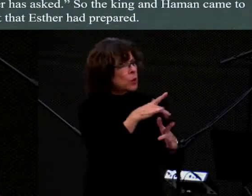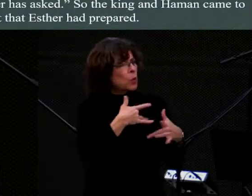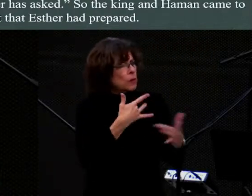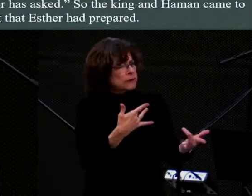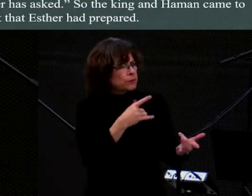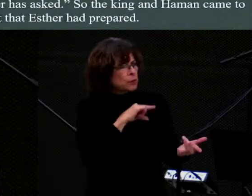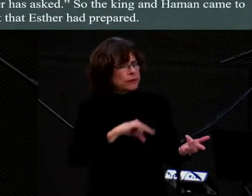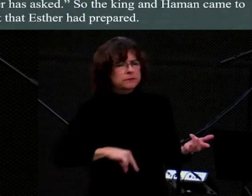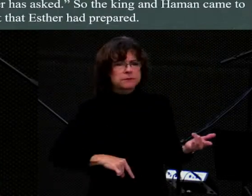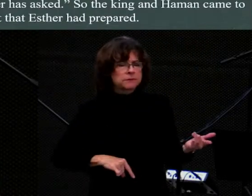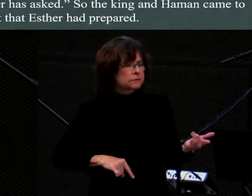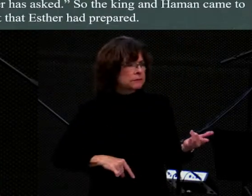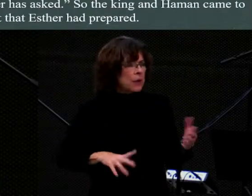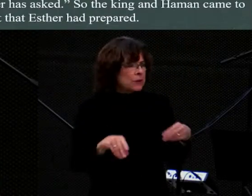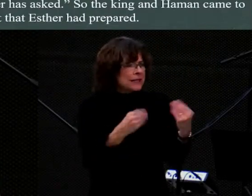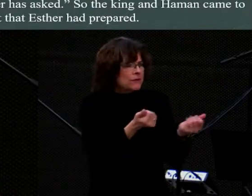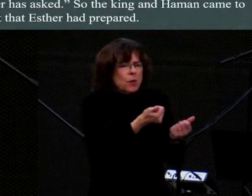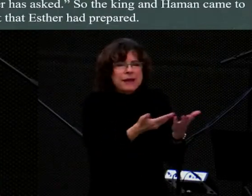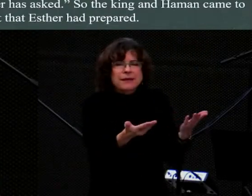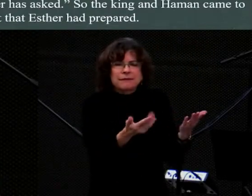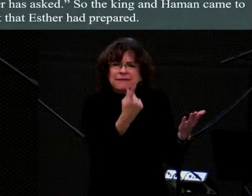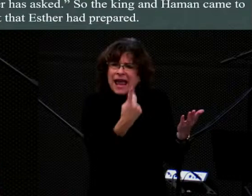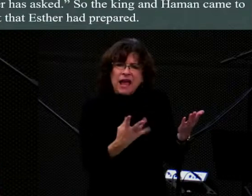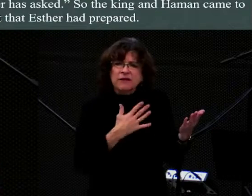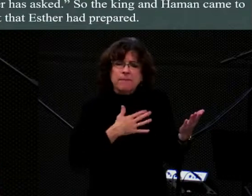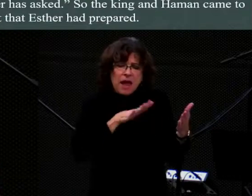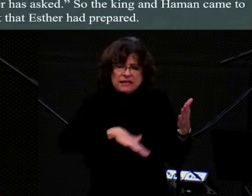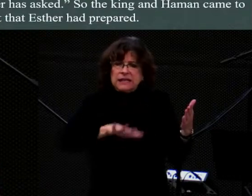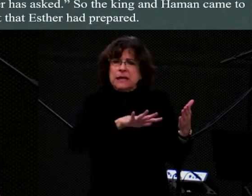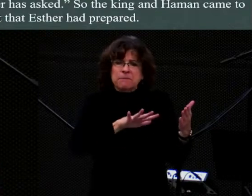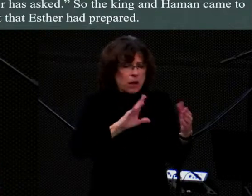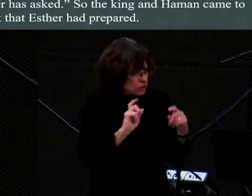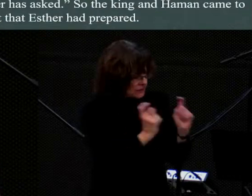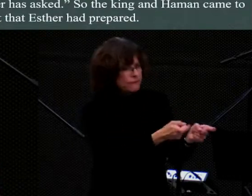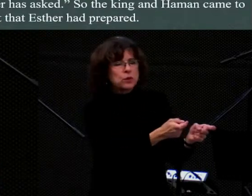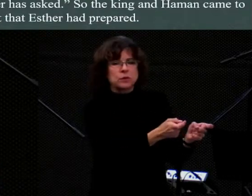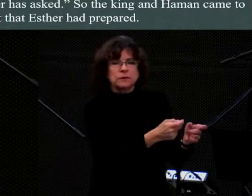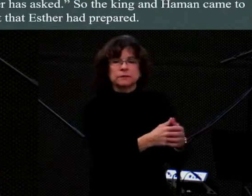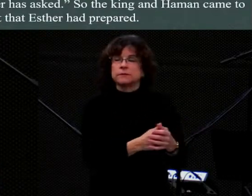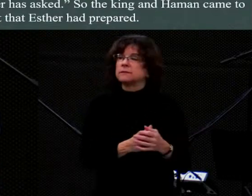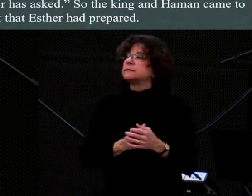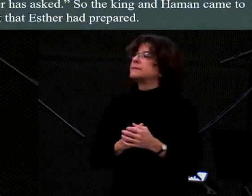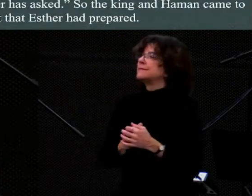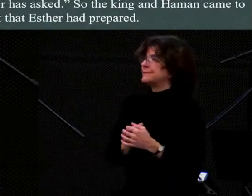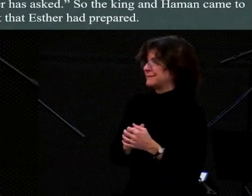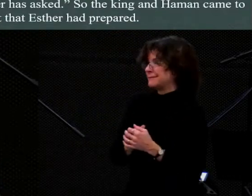request? It shall be given you, even to the half of my kingdom." And Esther said,